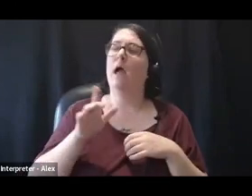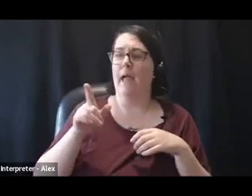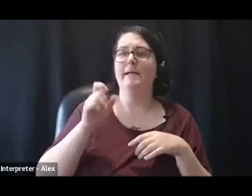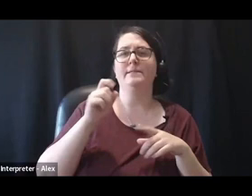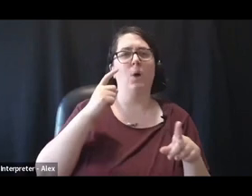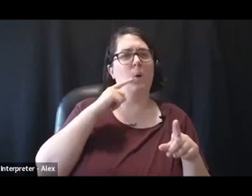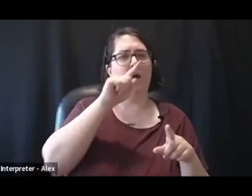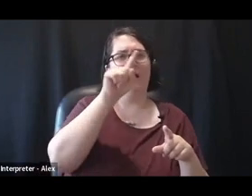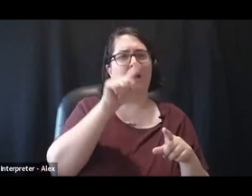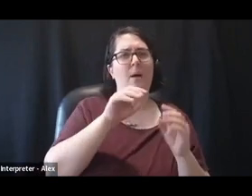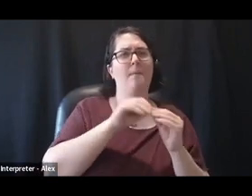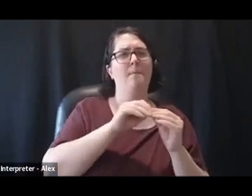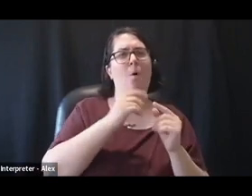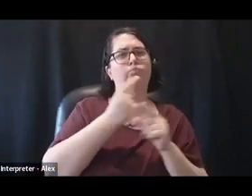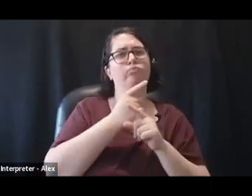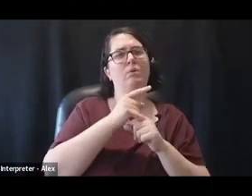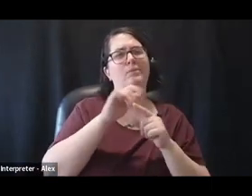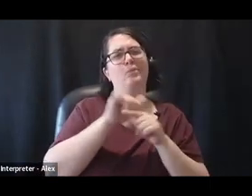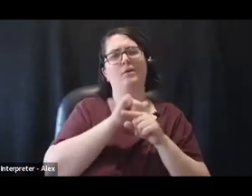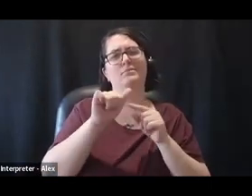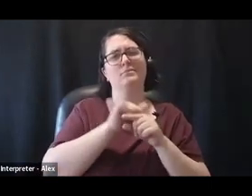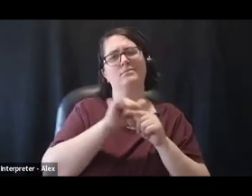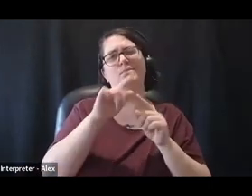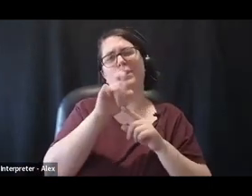there's kind of more a practical question in the chat right now